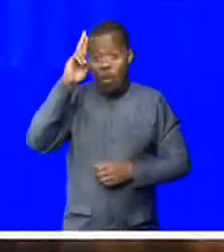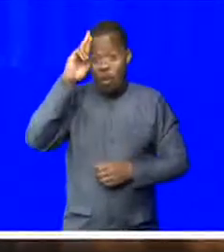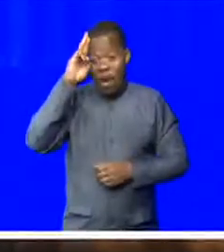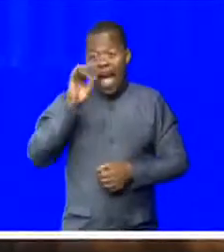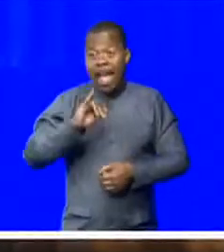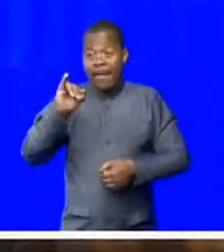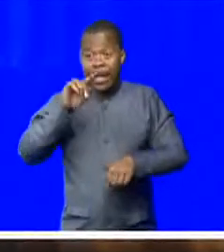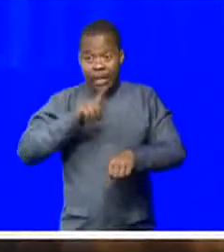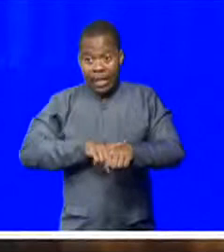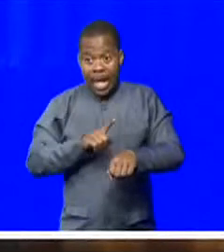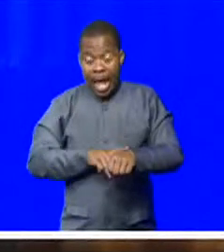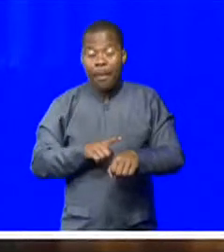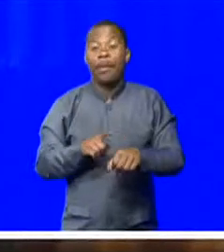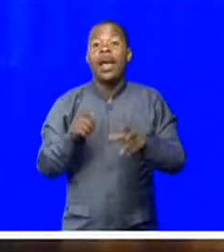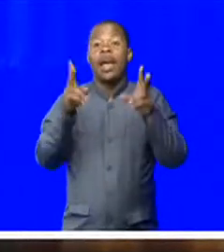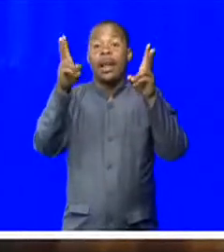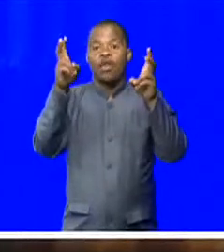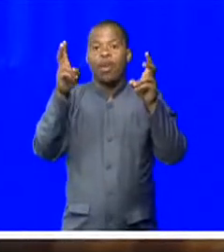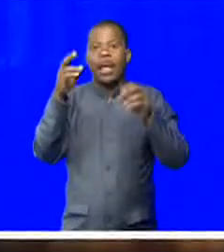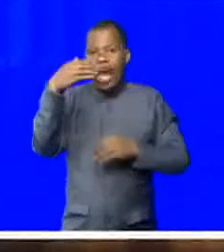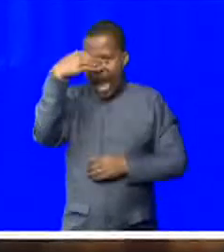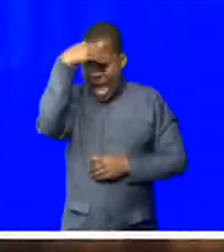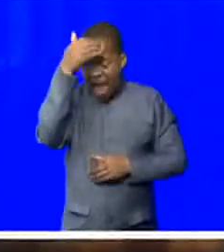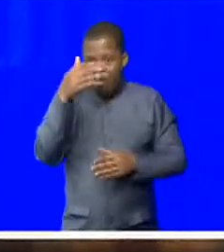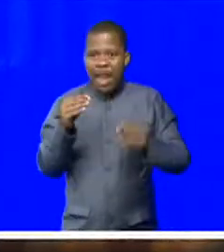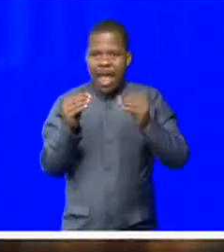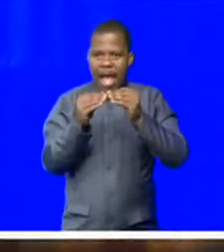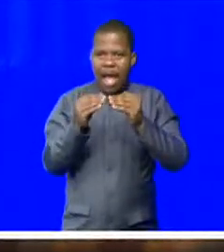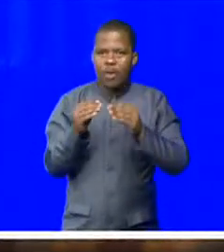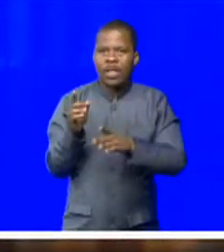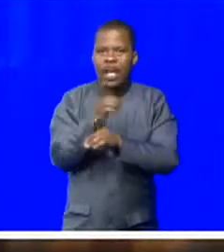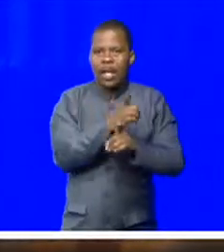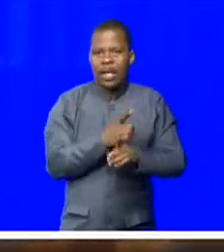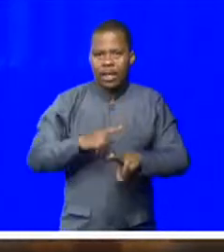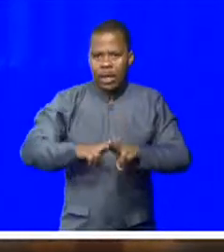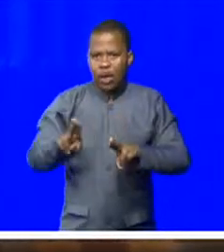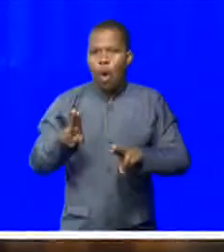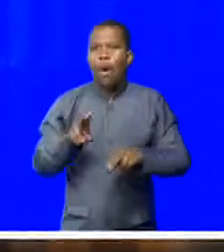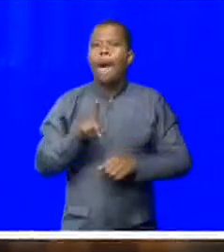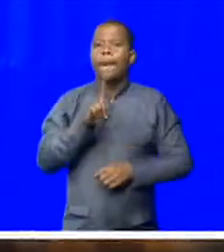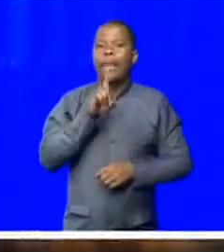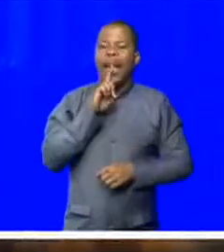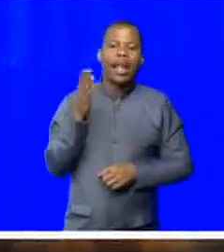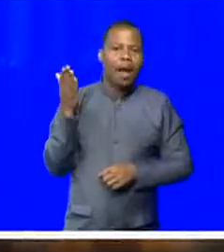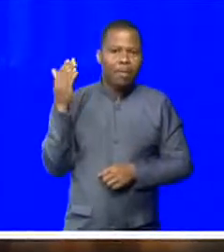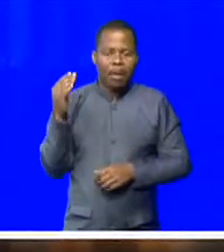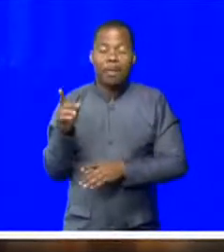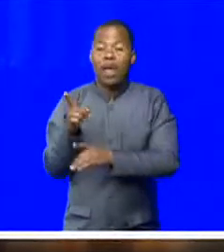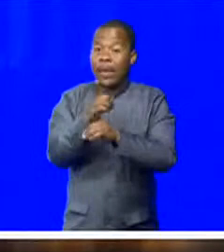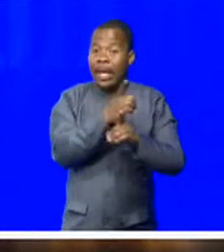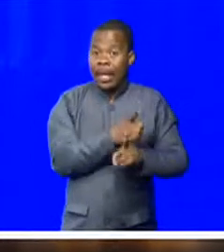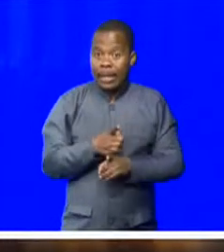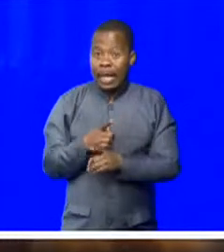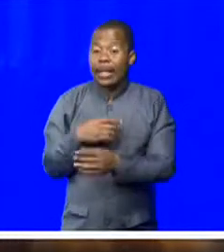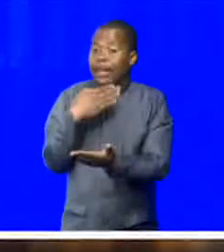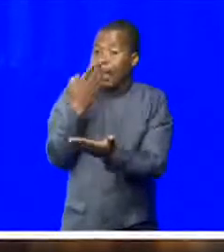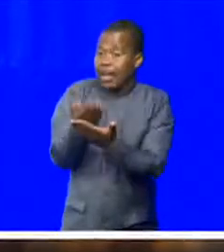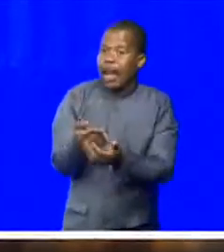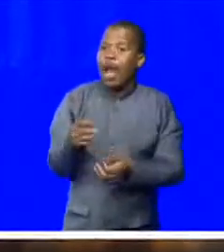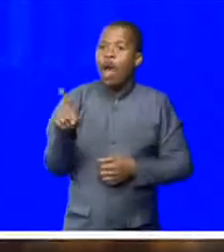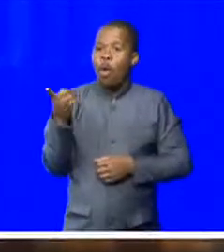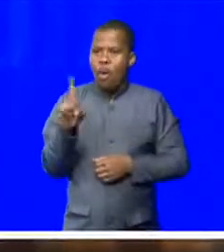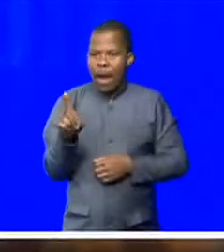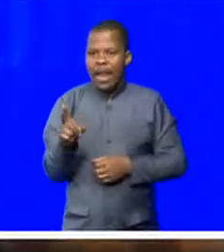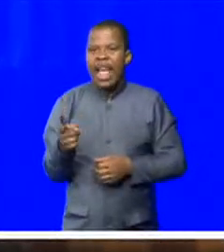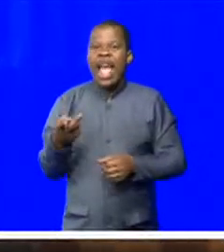kuvela lenzaba yaletindlu leti ikakhulu sake sacela i-inventory yato letindlu ukuthi mangabe bedinga ke setibukeke